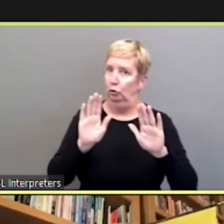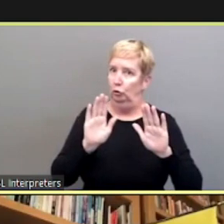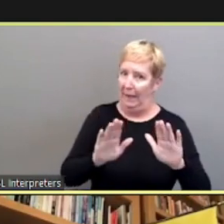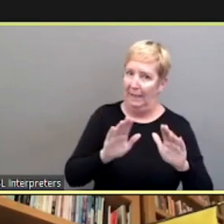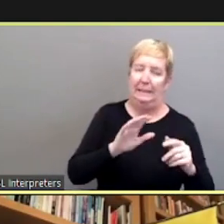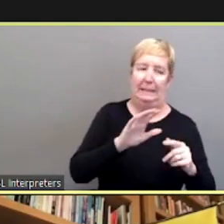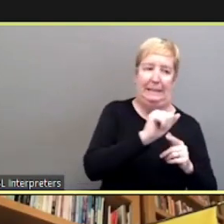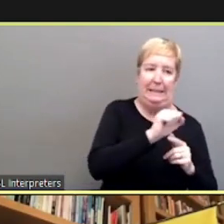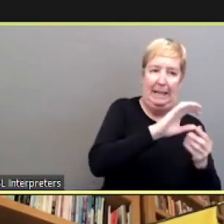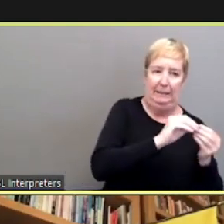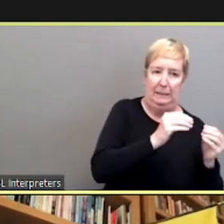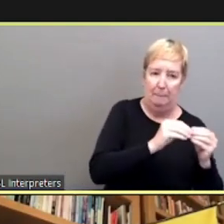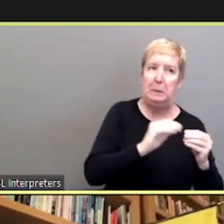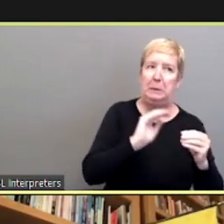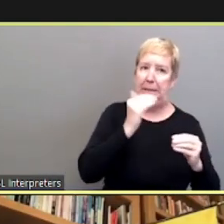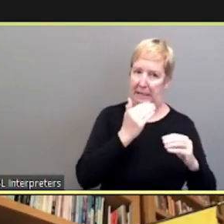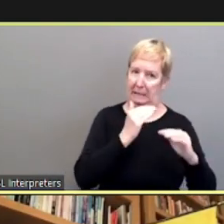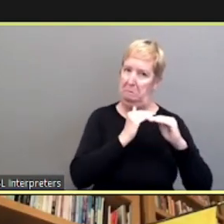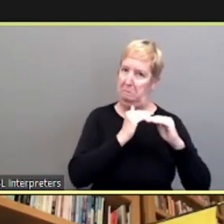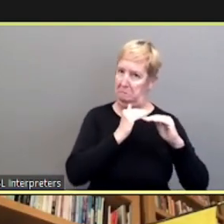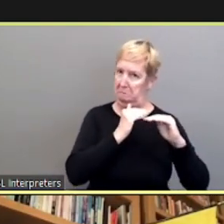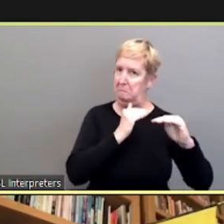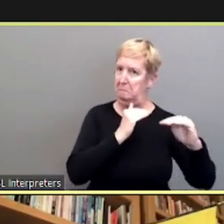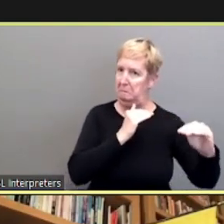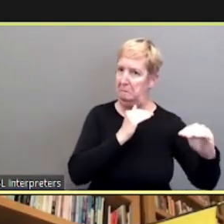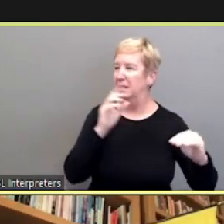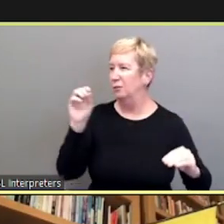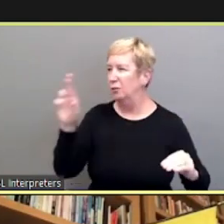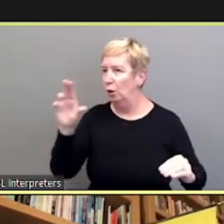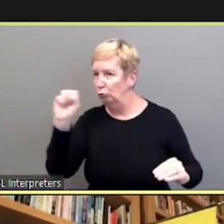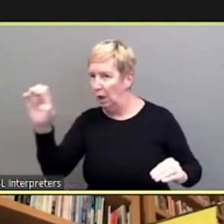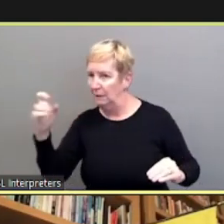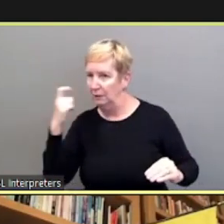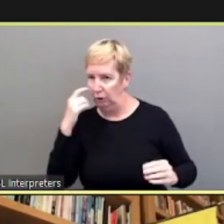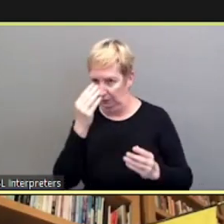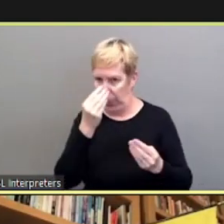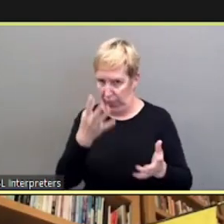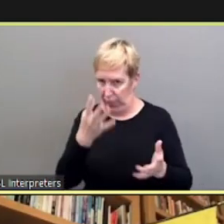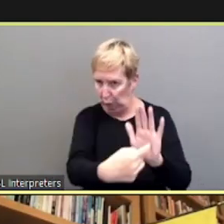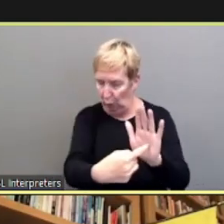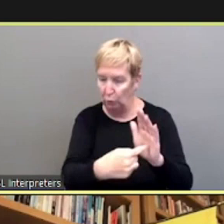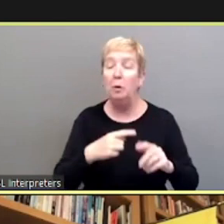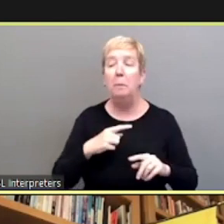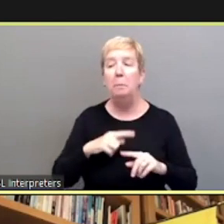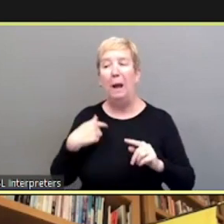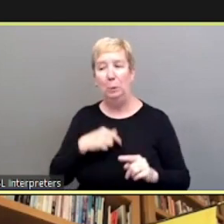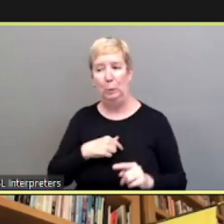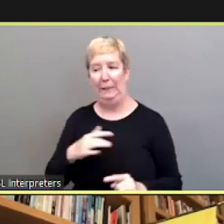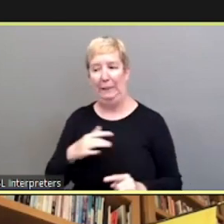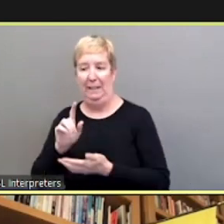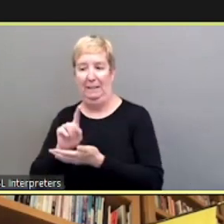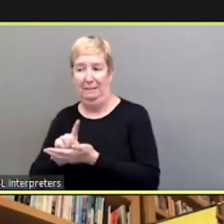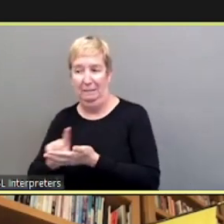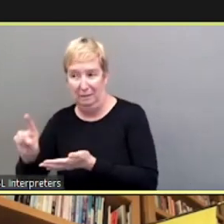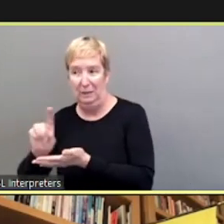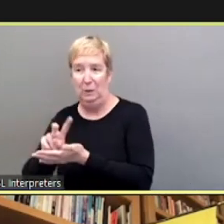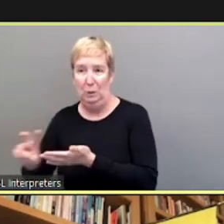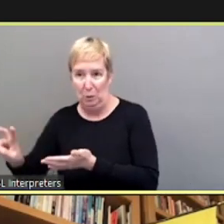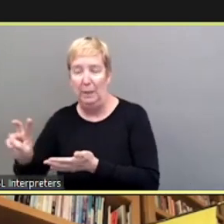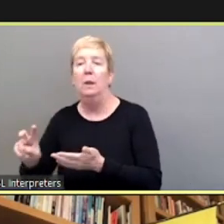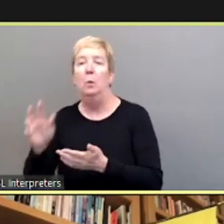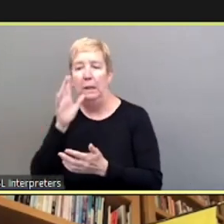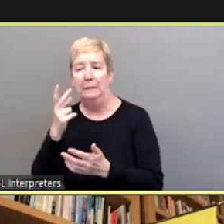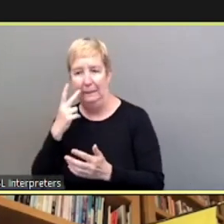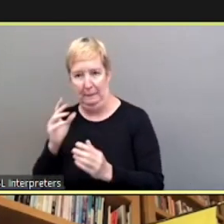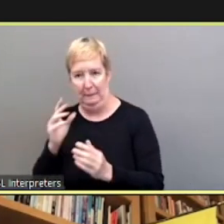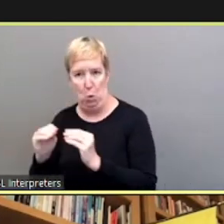that Christine, Dr. Ross just showed you, we still anticipate another 2 weeks of hospitalization surge